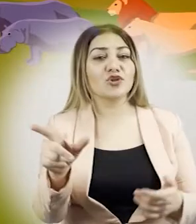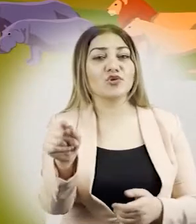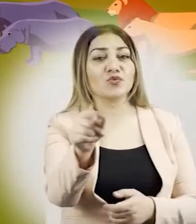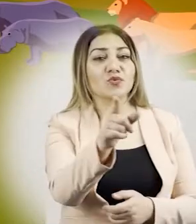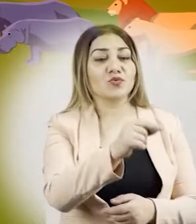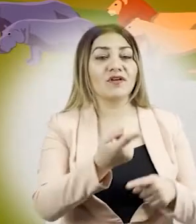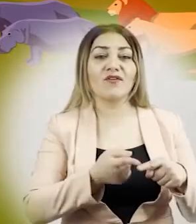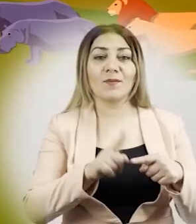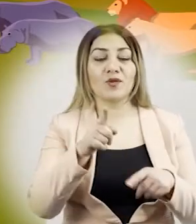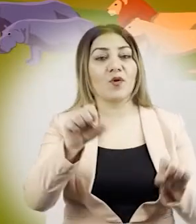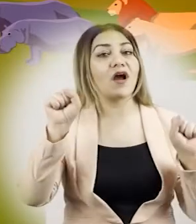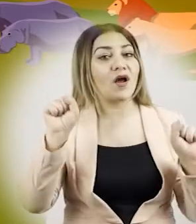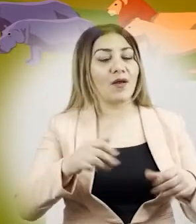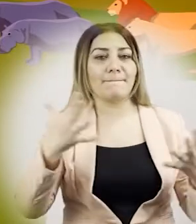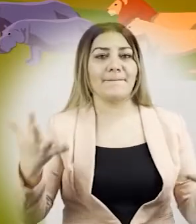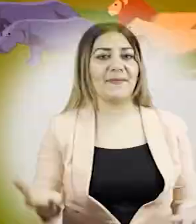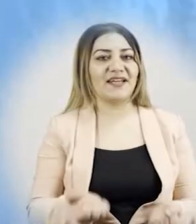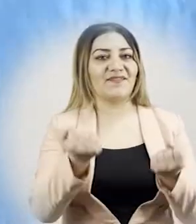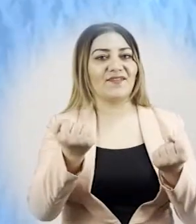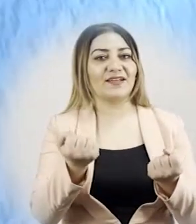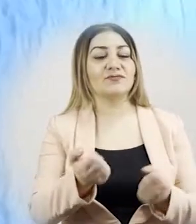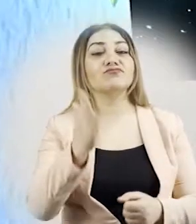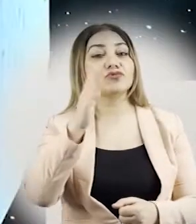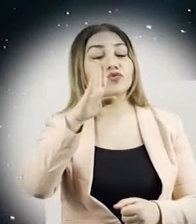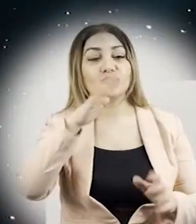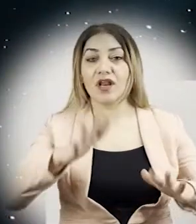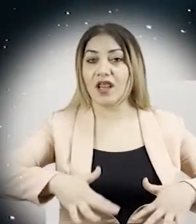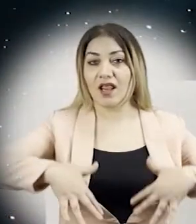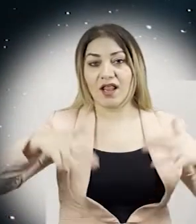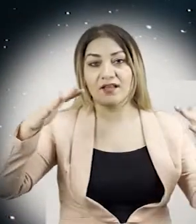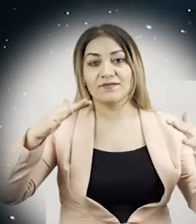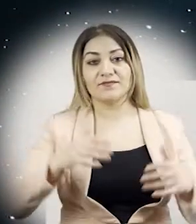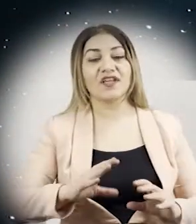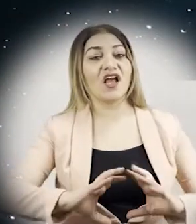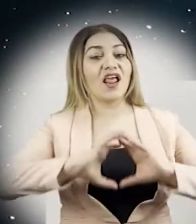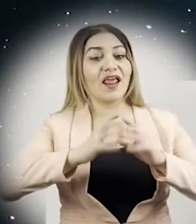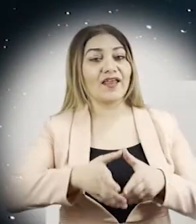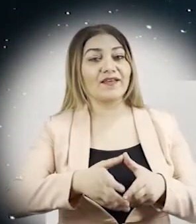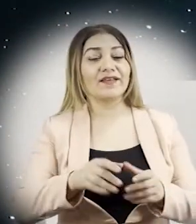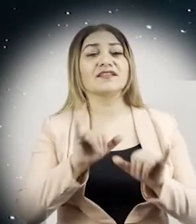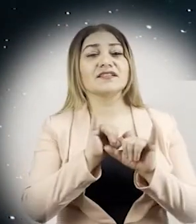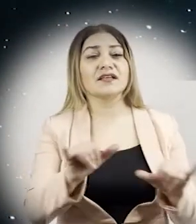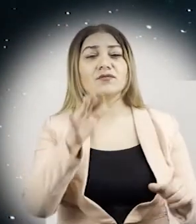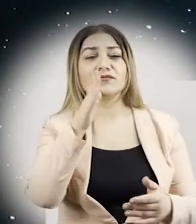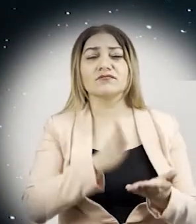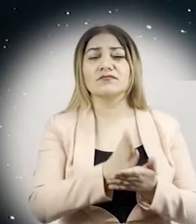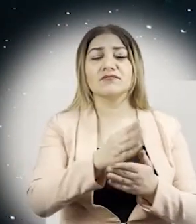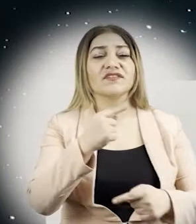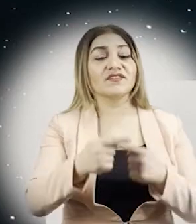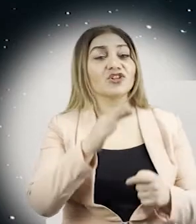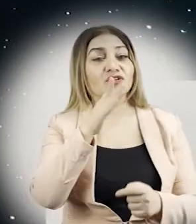can escape the impending flood. Throughout the far-reaching history of the Earth's development, natural disasters have occurred